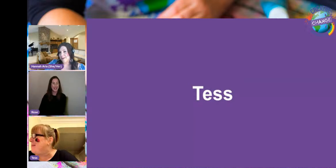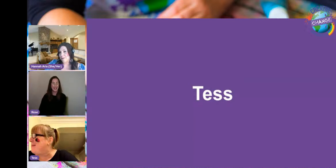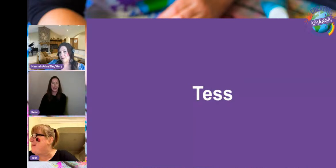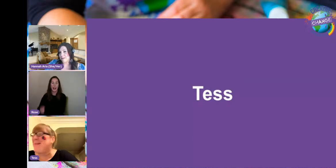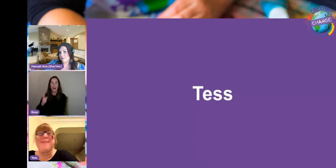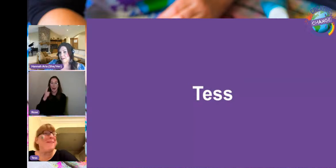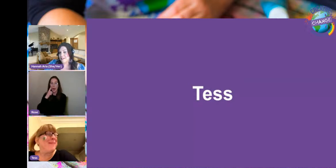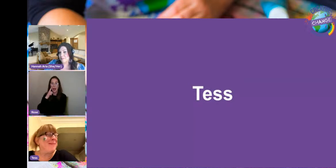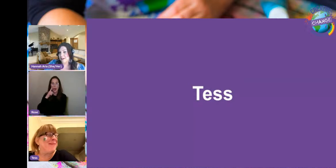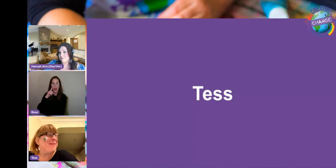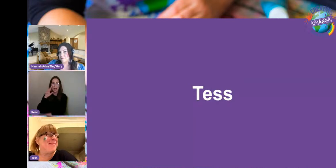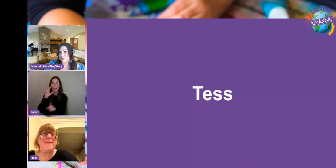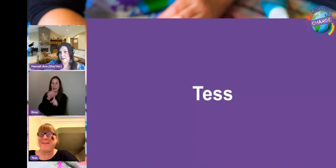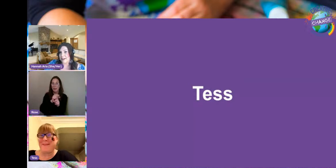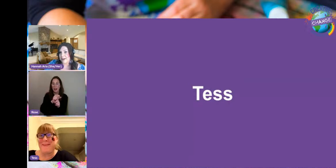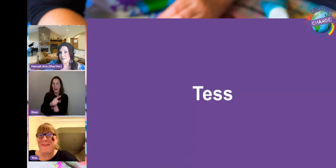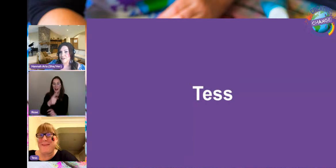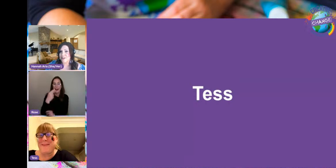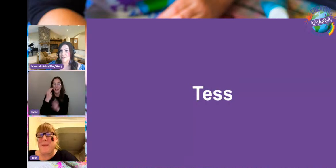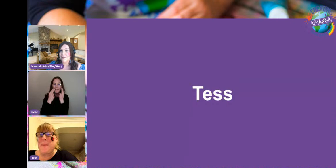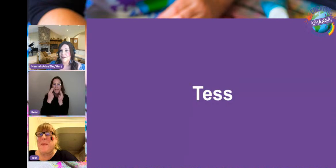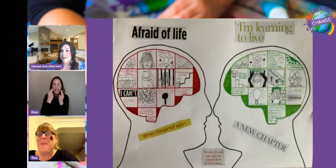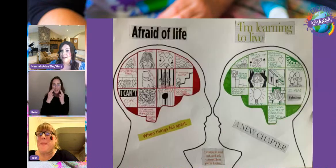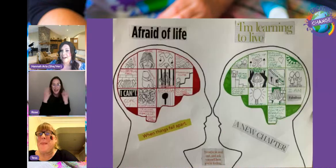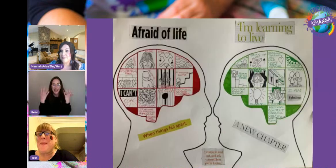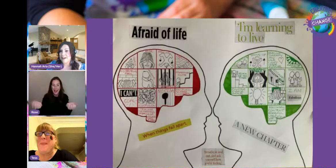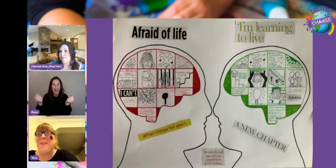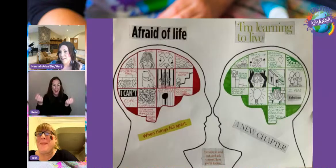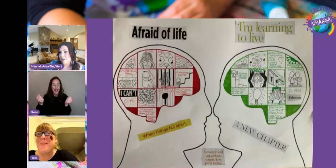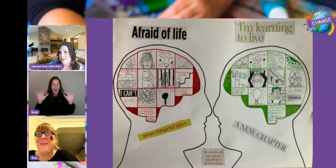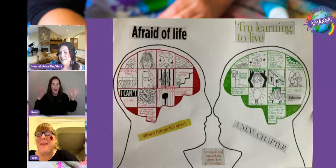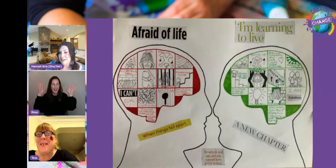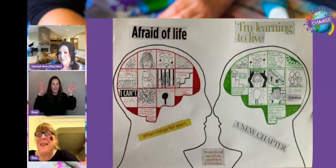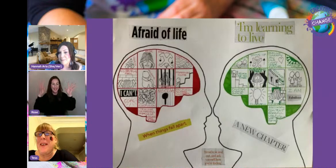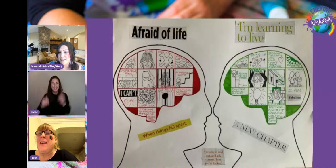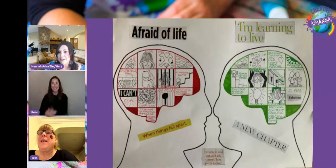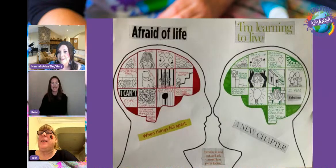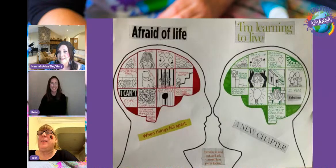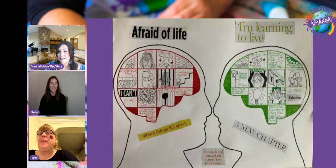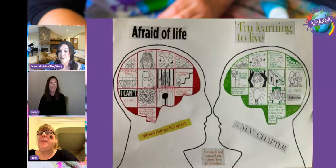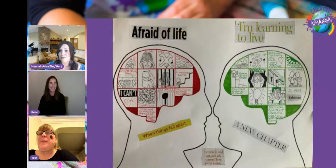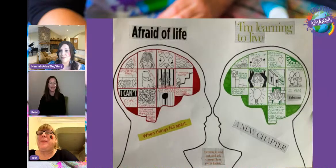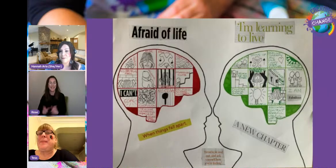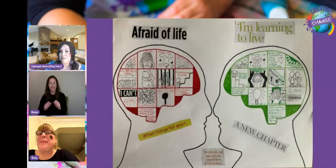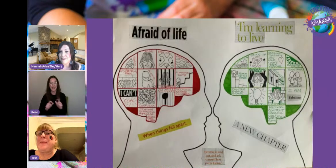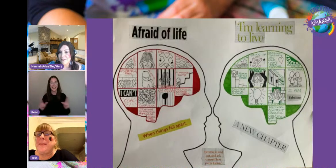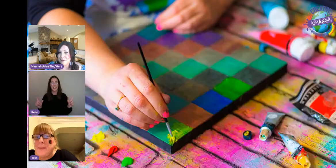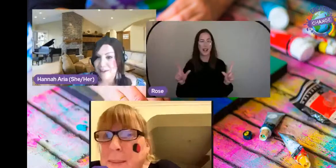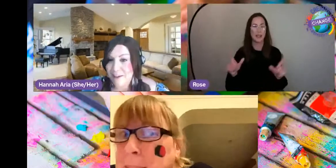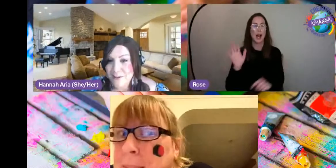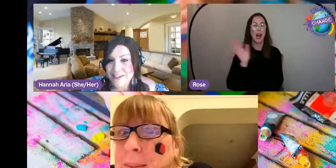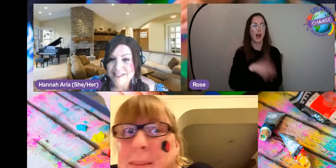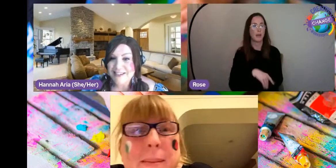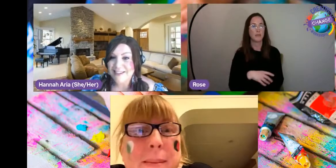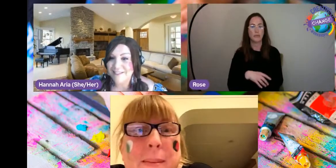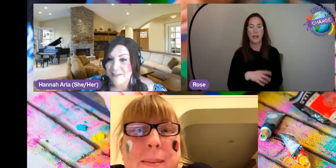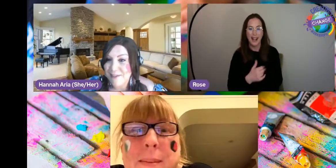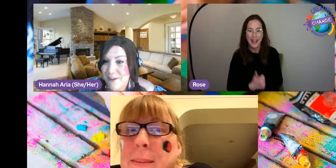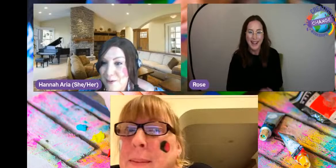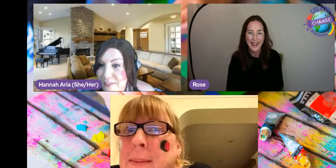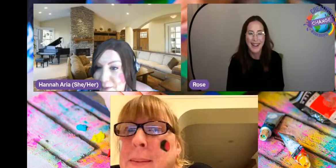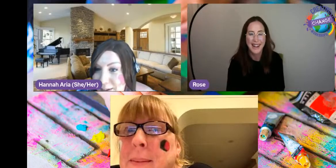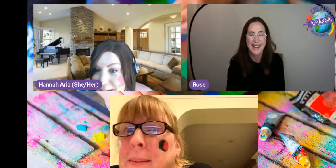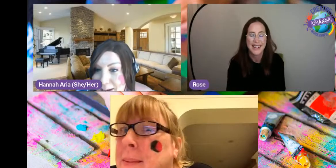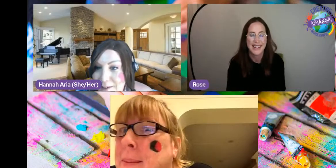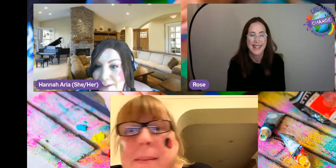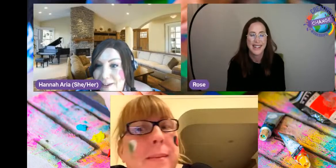spy a bit of Facepaint Friday action. Can we have a close-up, please? Oh, we've already put your artwork. I want to see. Can we